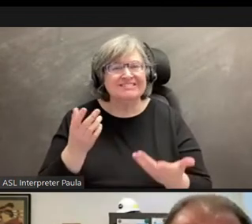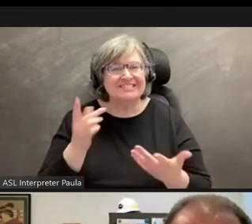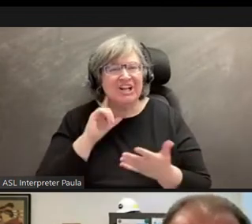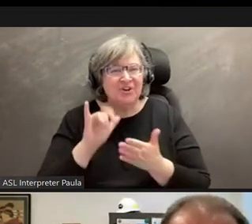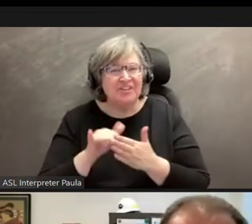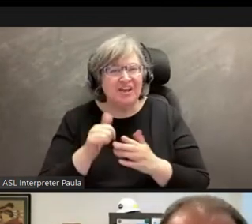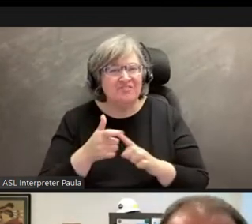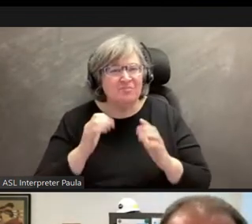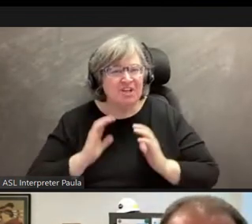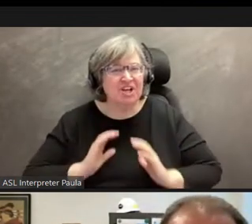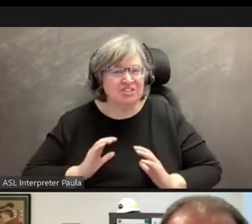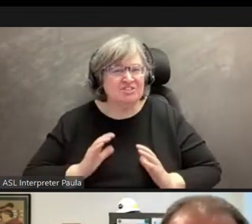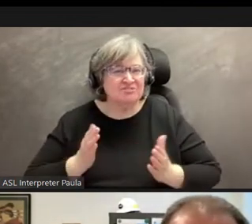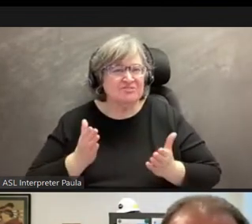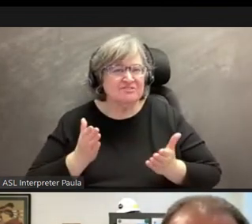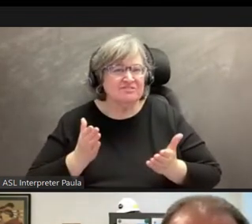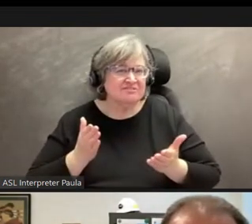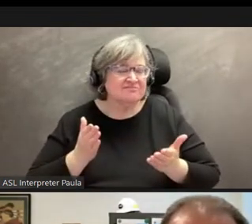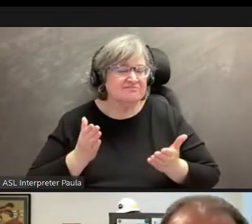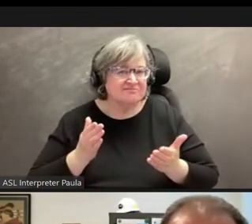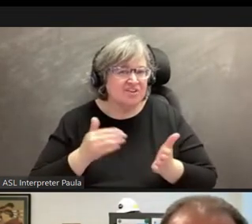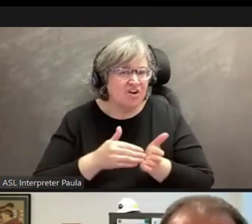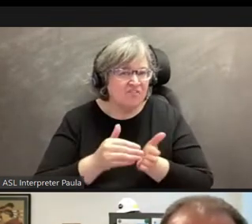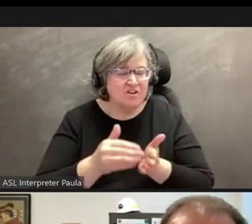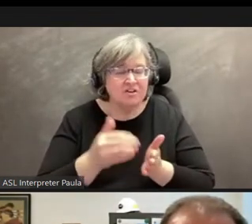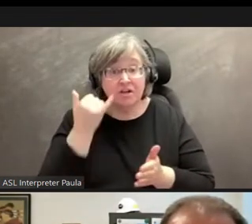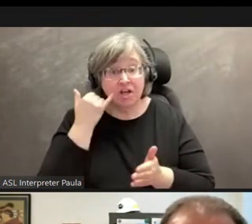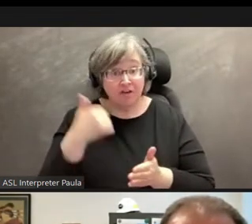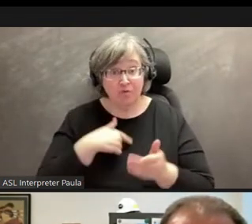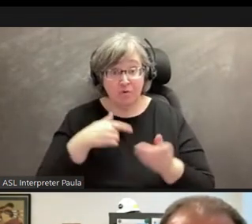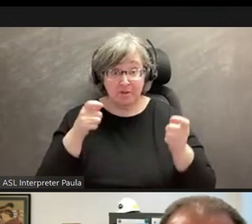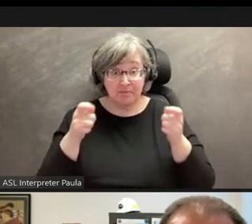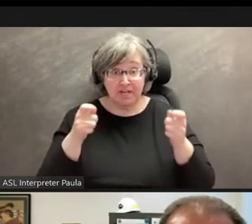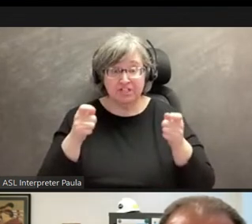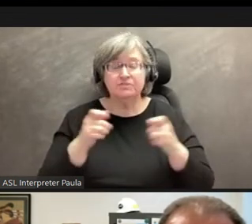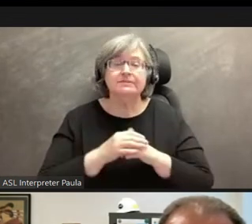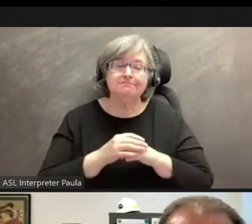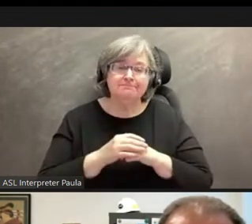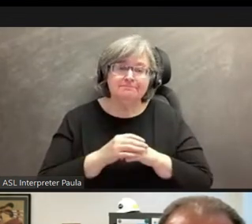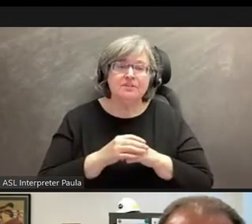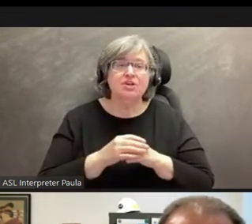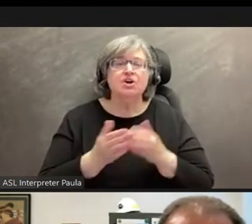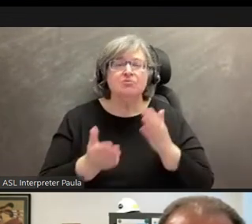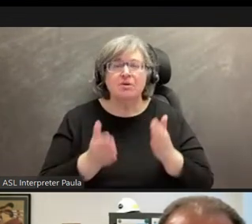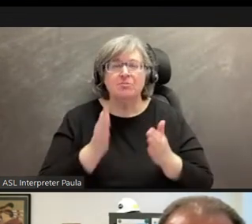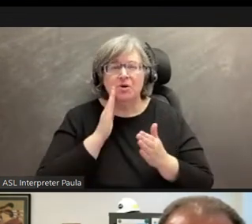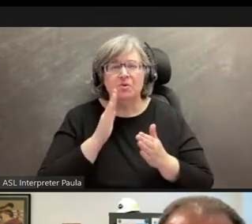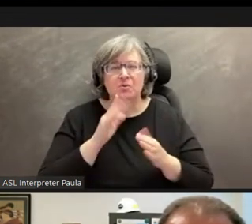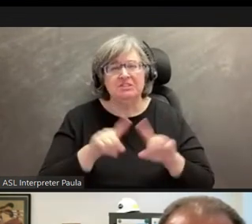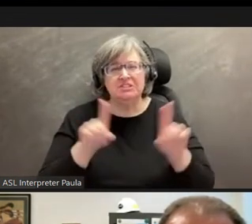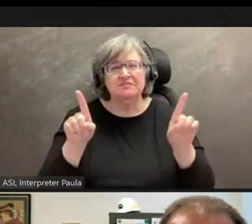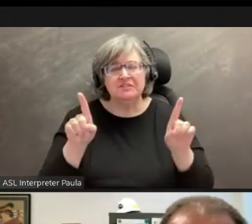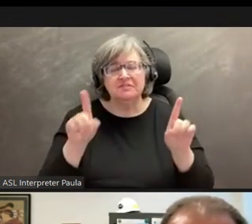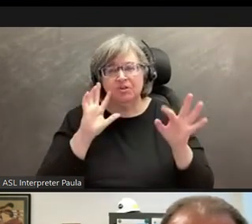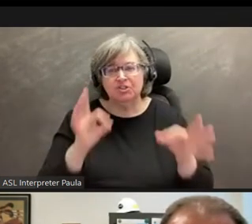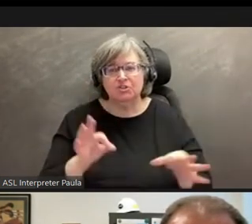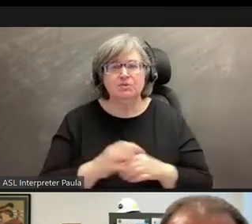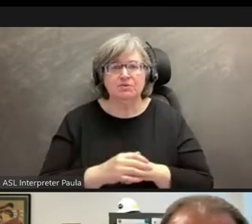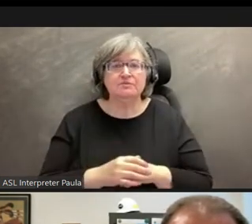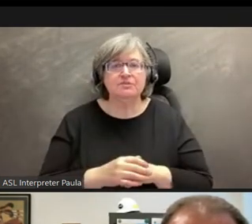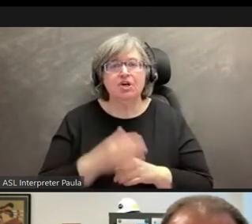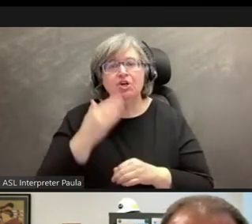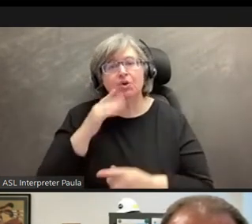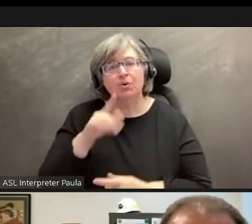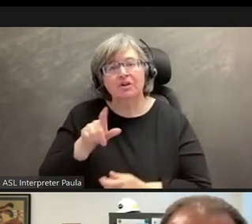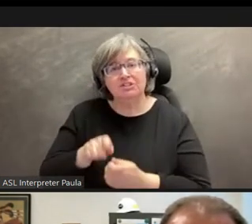customer service lines. And if it was us managing it, it would probably look a little different for sure. Knowing exactly